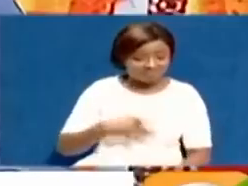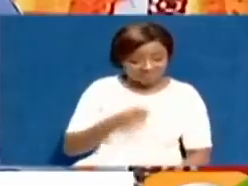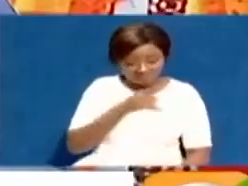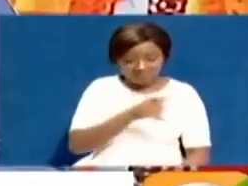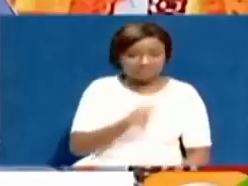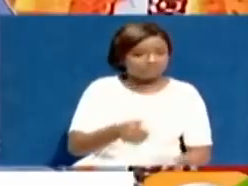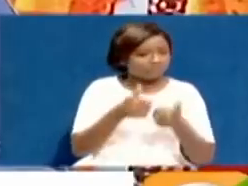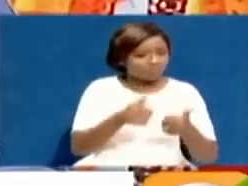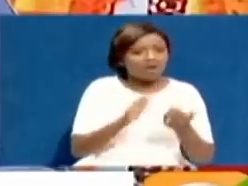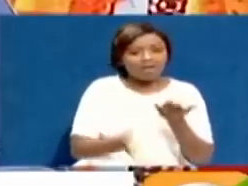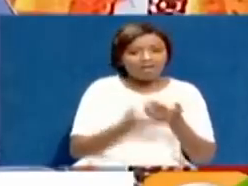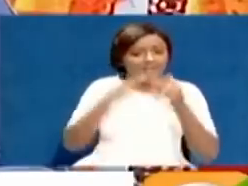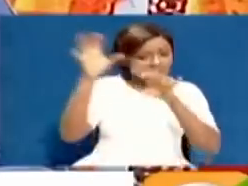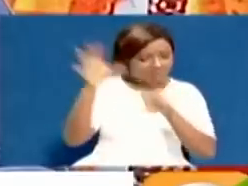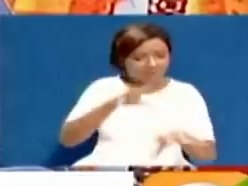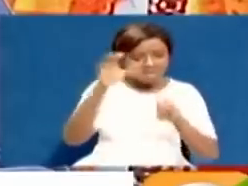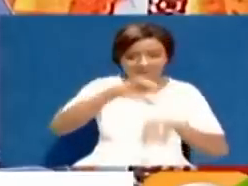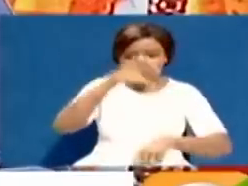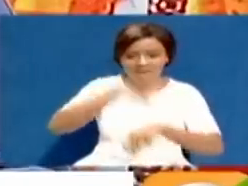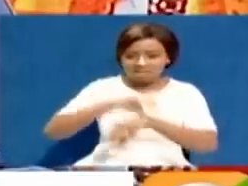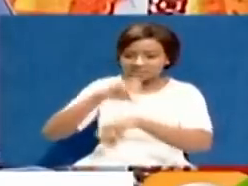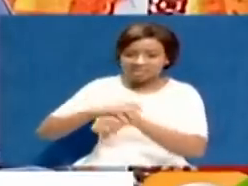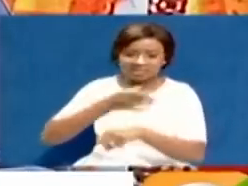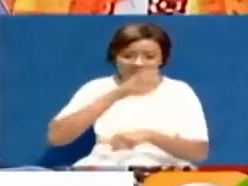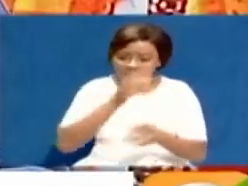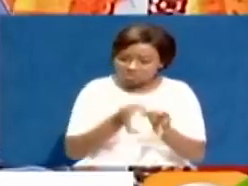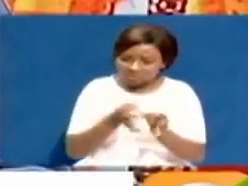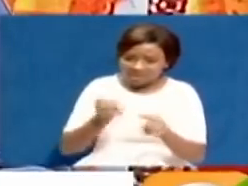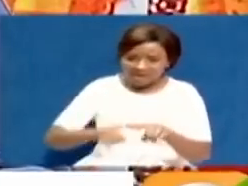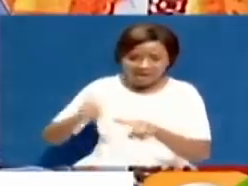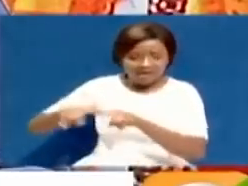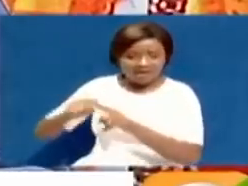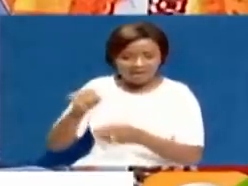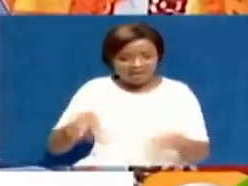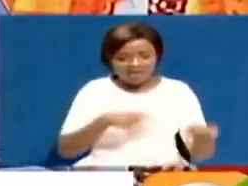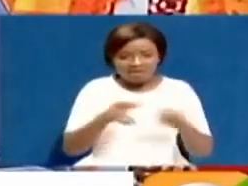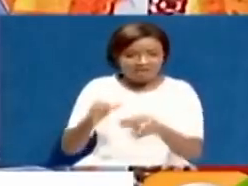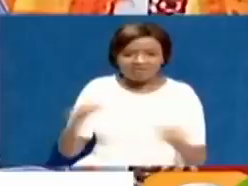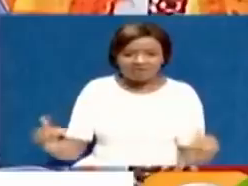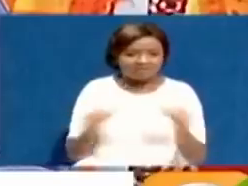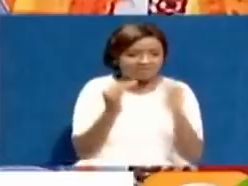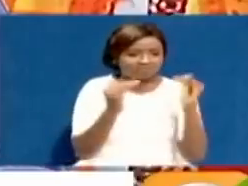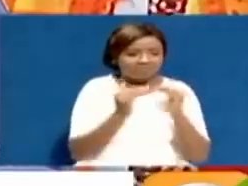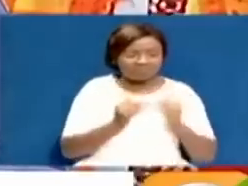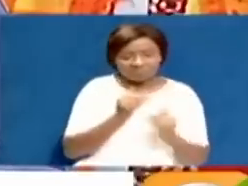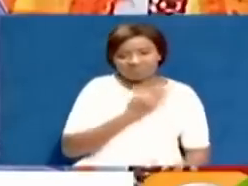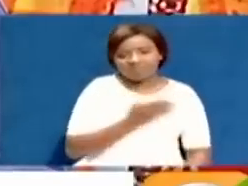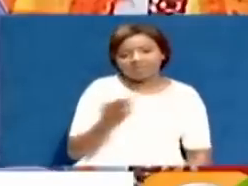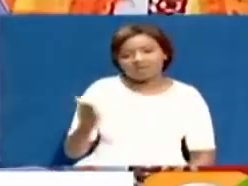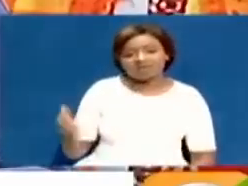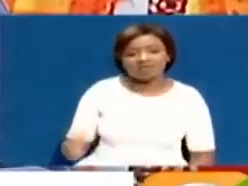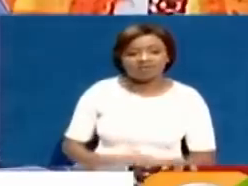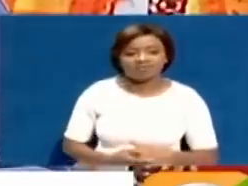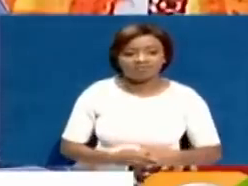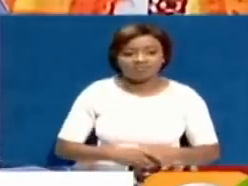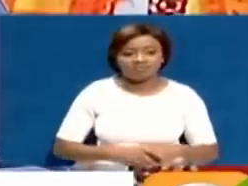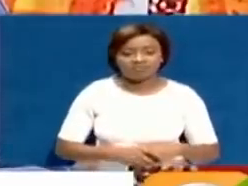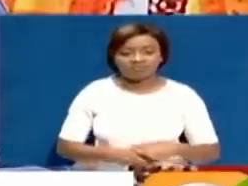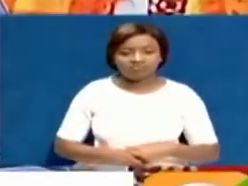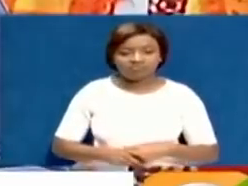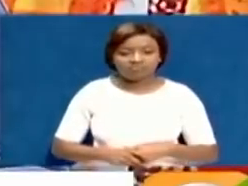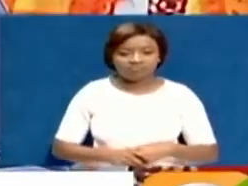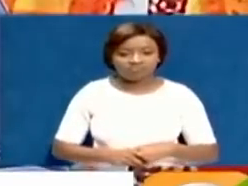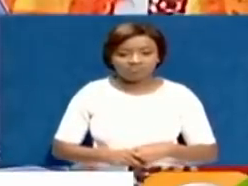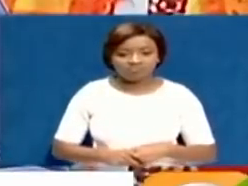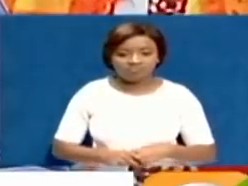efforts had paid off, citing the rising water volumes in rivers draining from the Mau water catchment and tourism boom